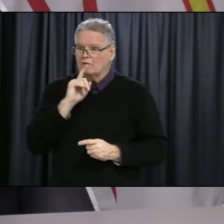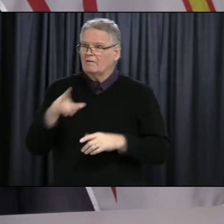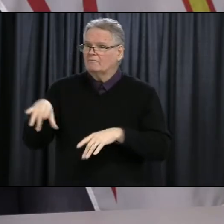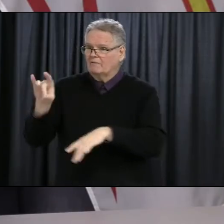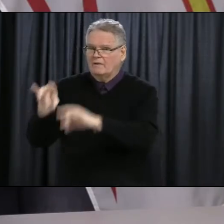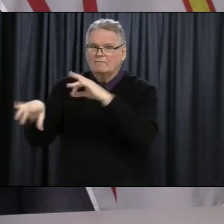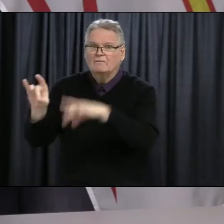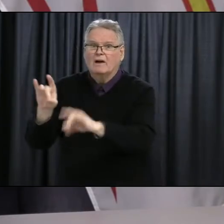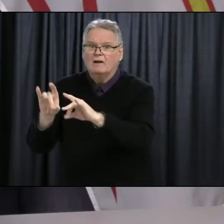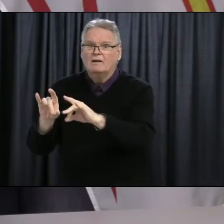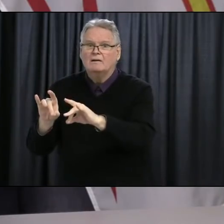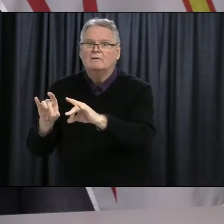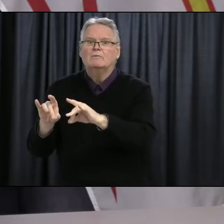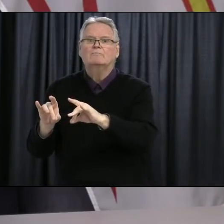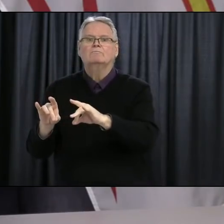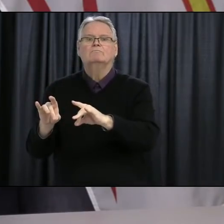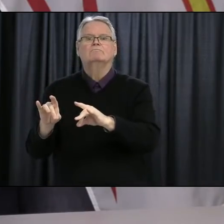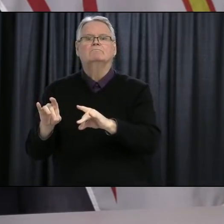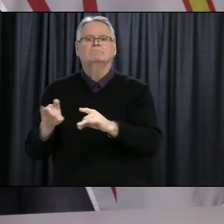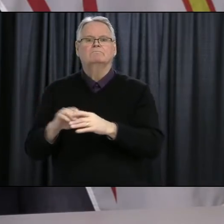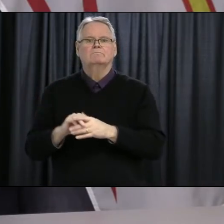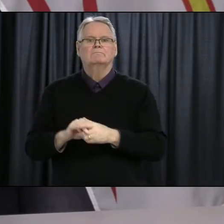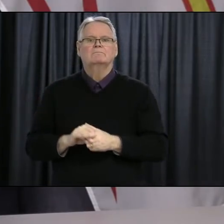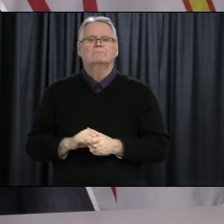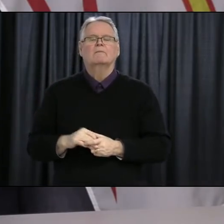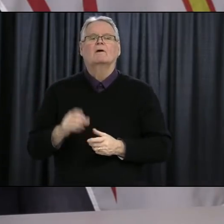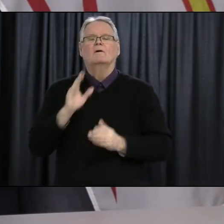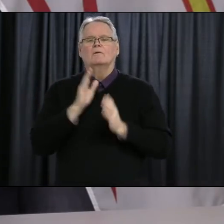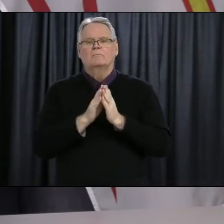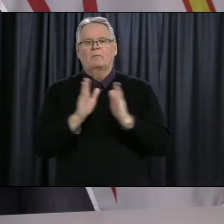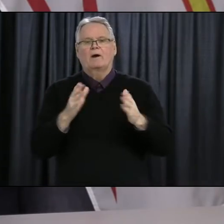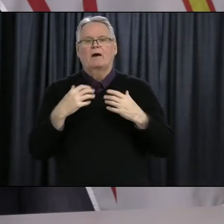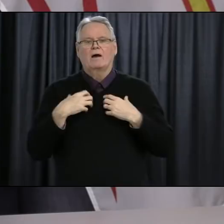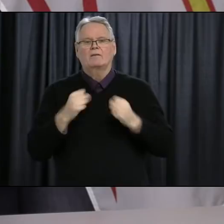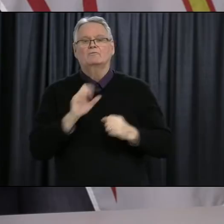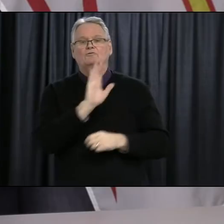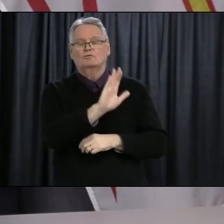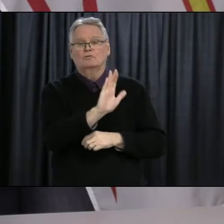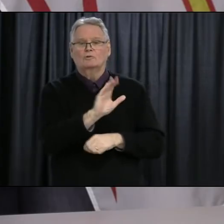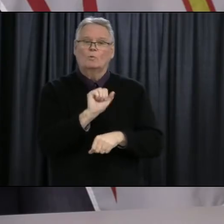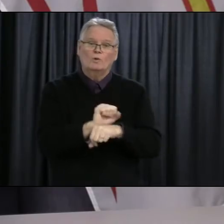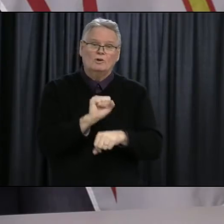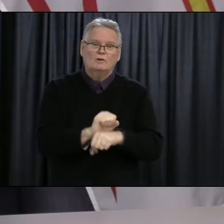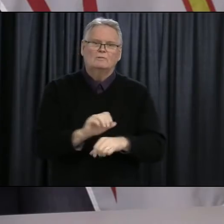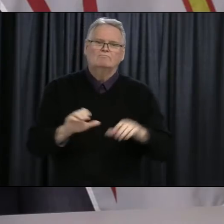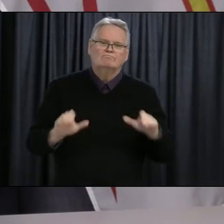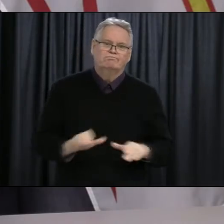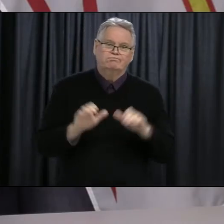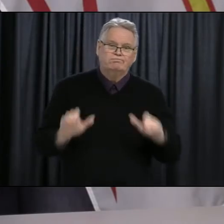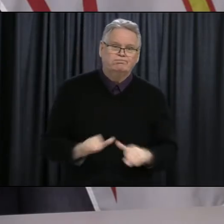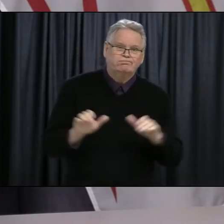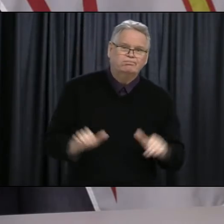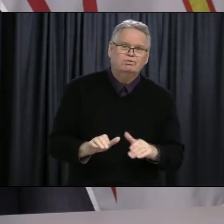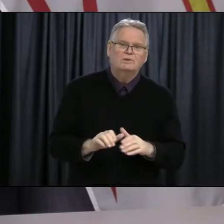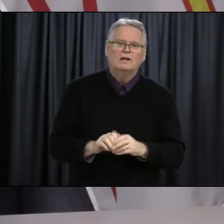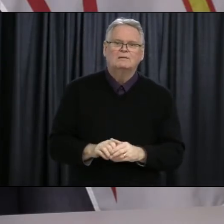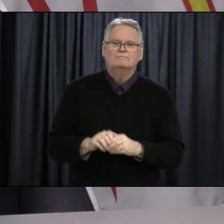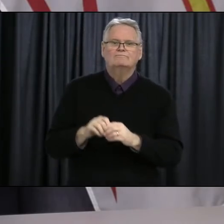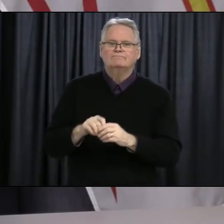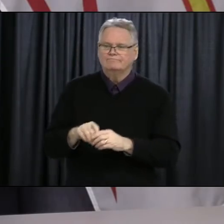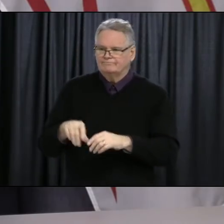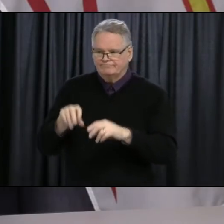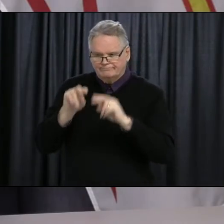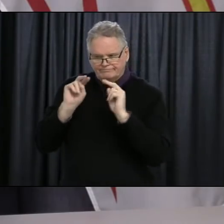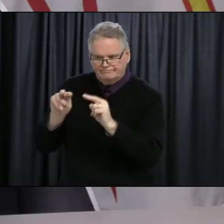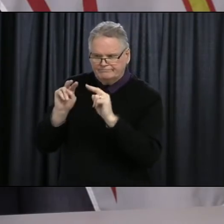certainly public health's job would be to do contact tracing throughout that event. So that would